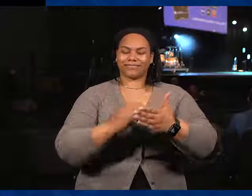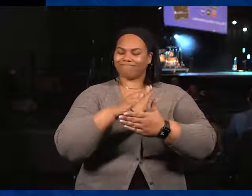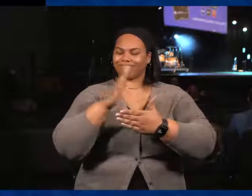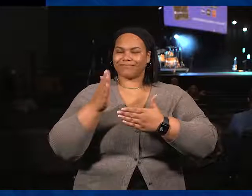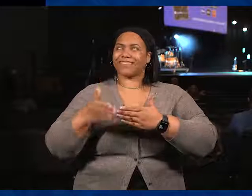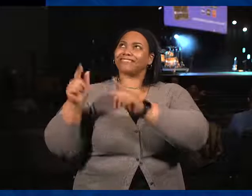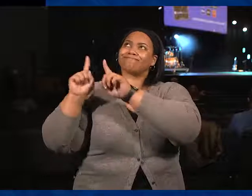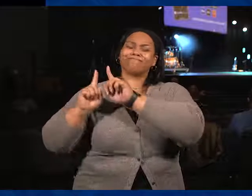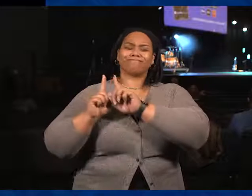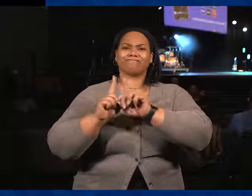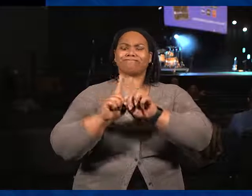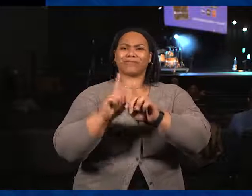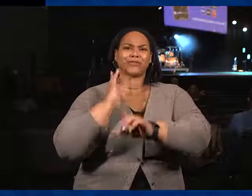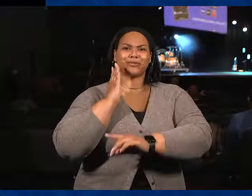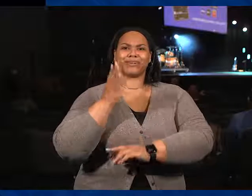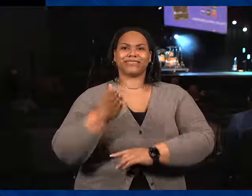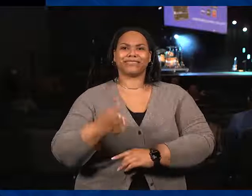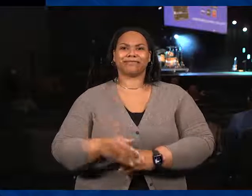end.